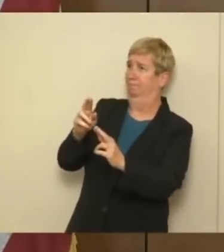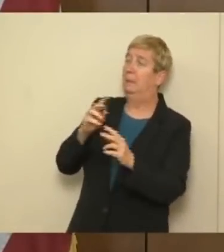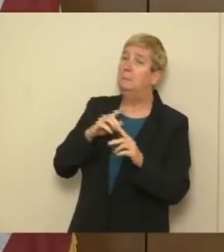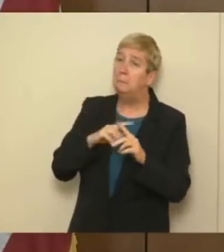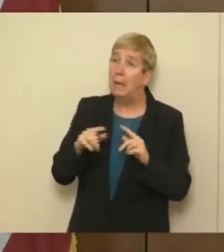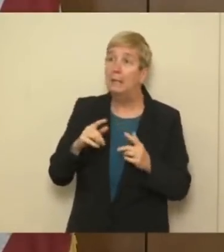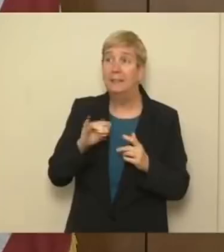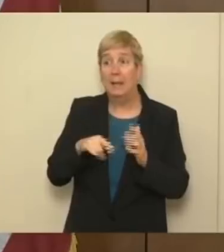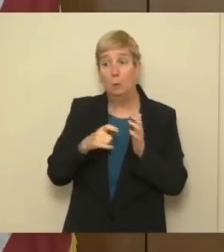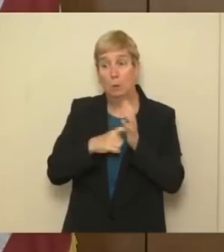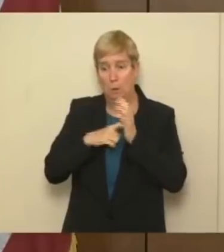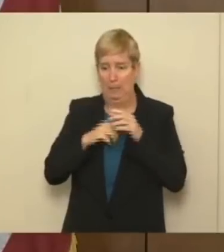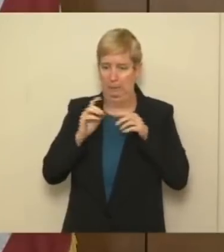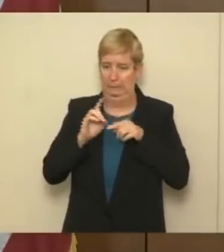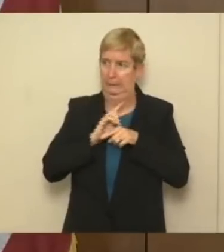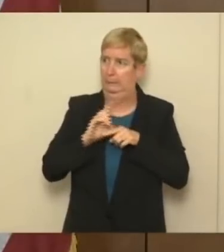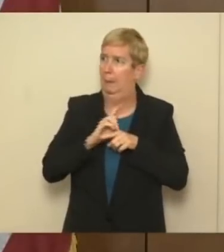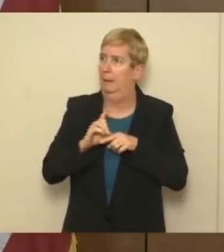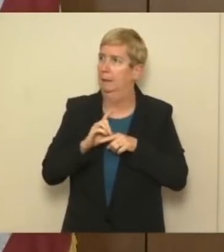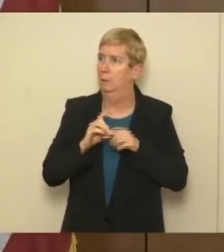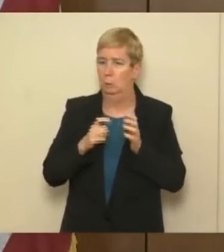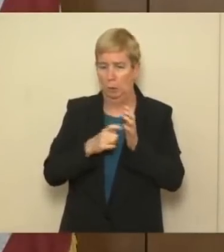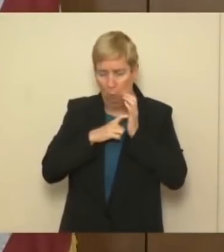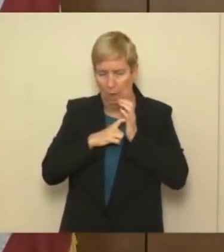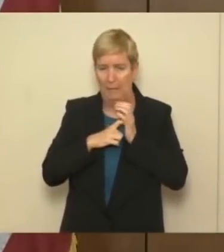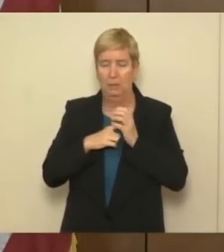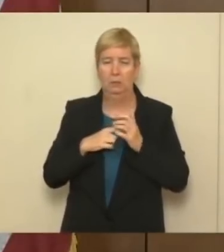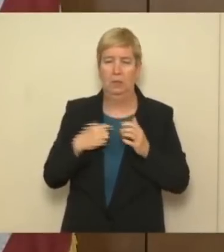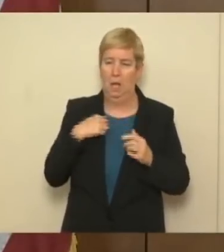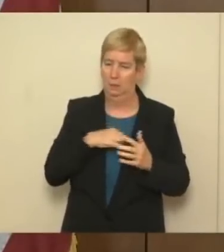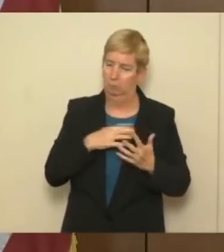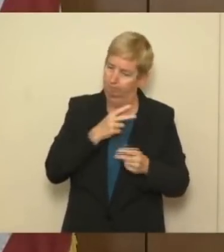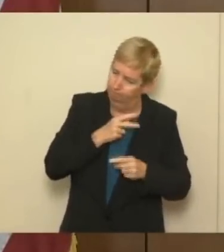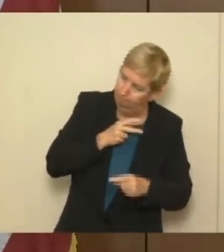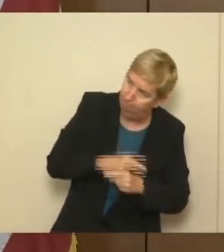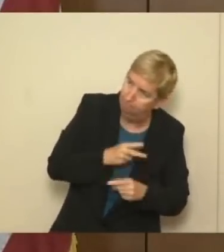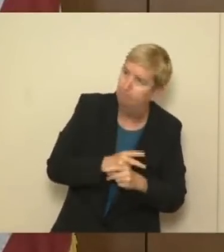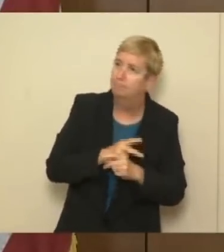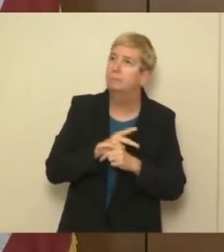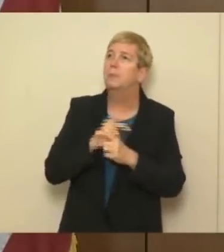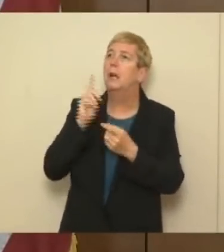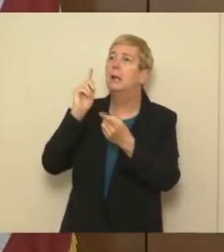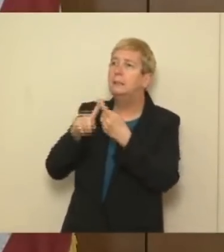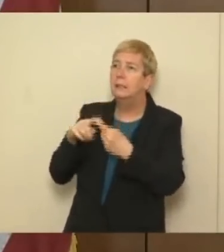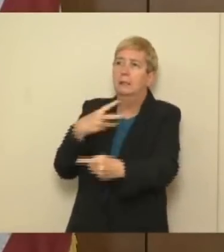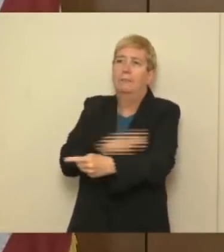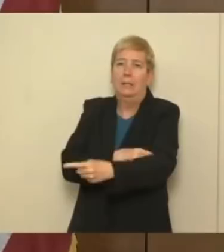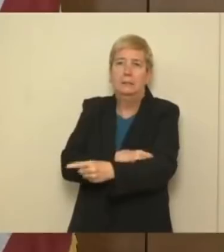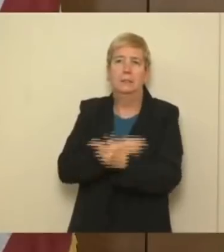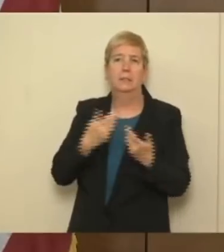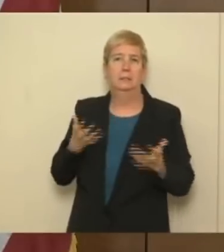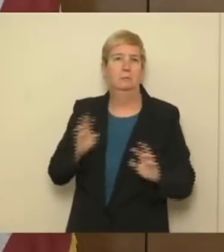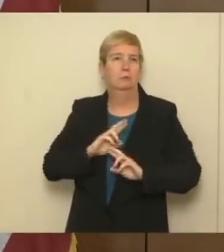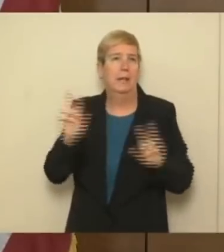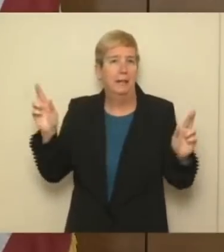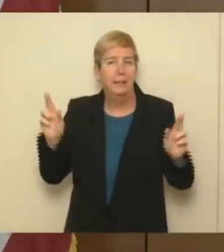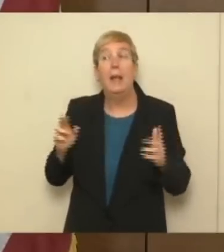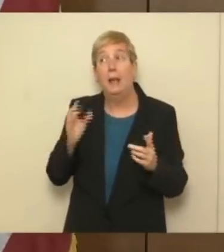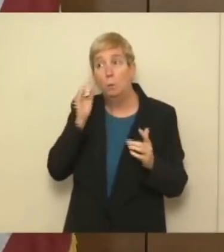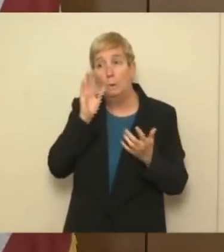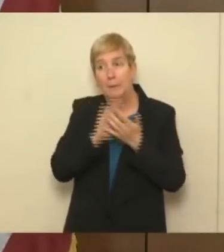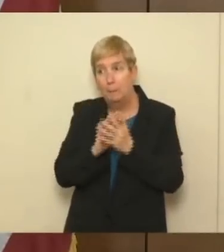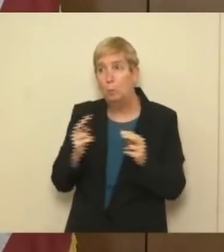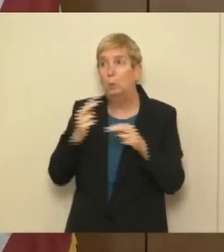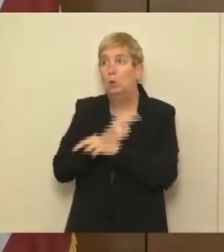vaccine. Every time we make a decision, your discipline about COVID-safe practices will get more challenging.